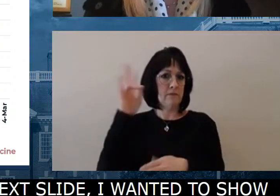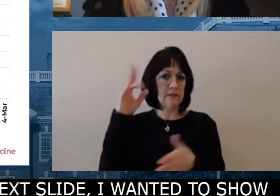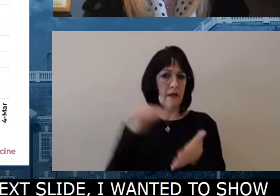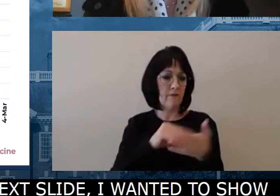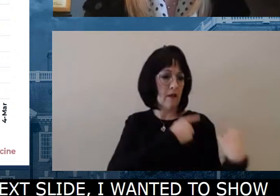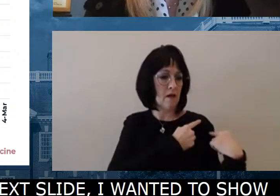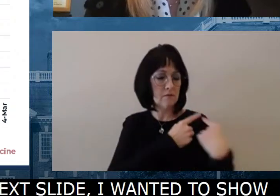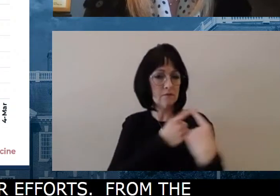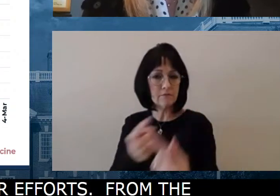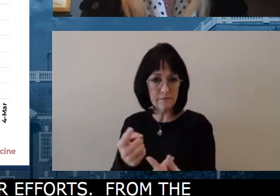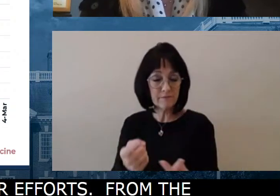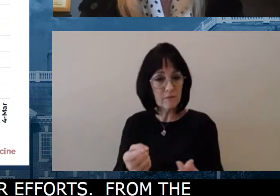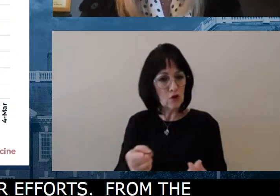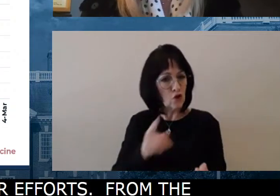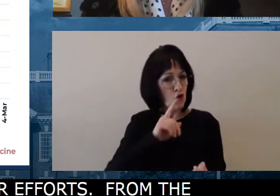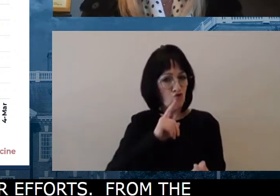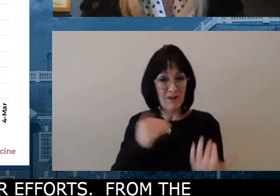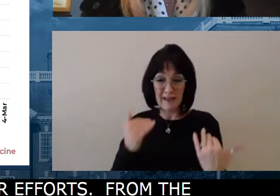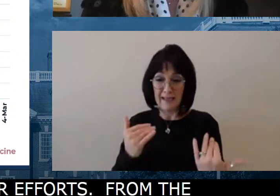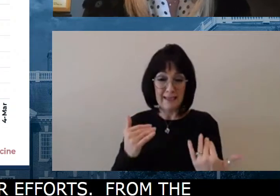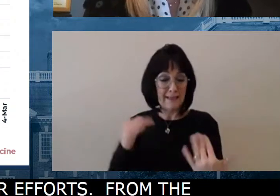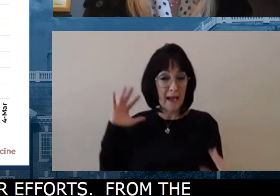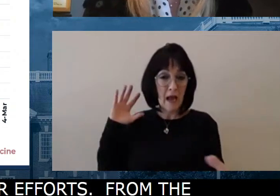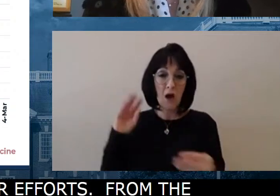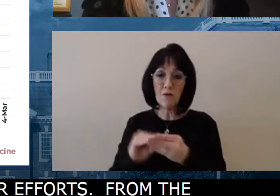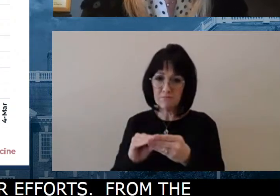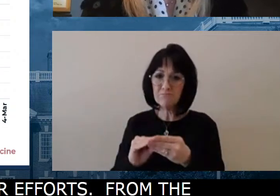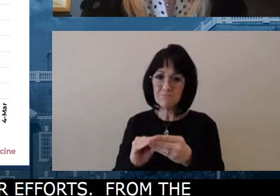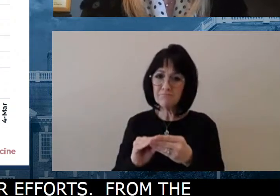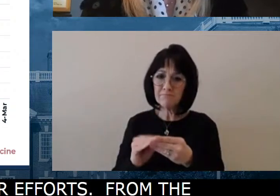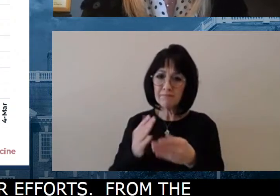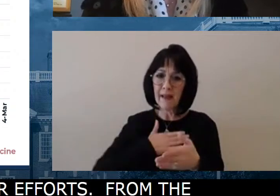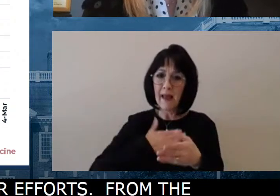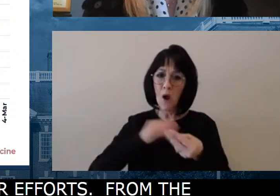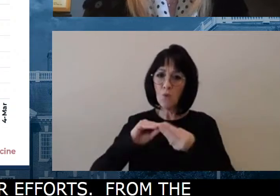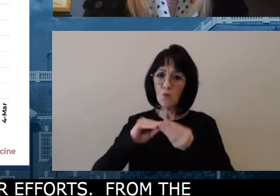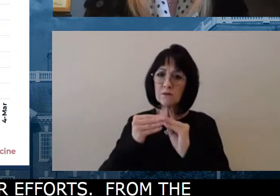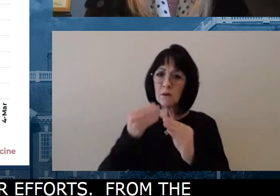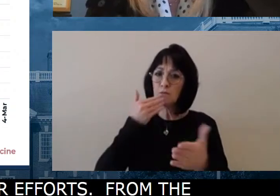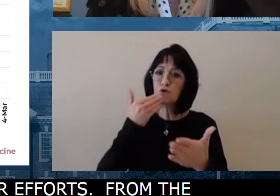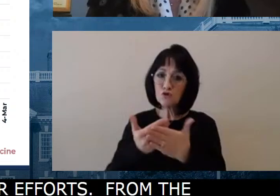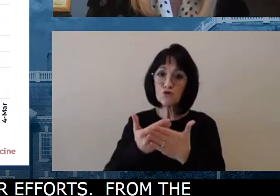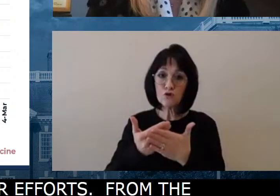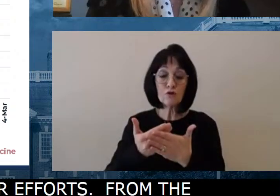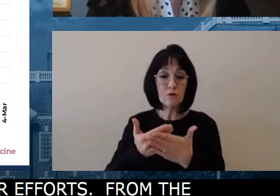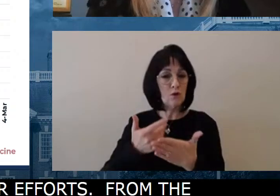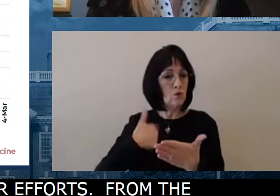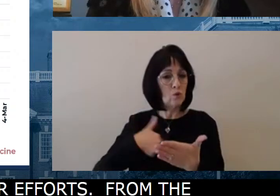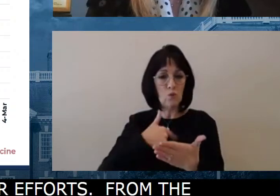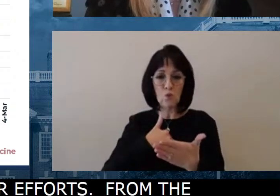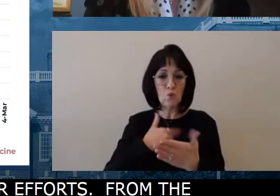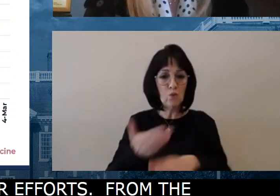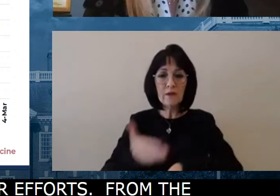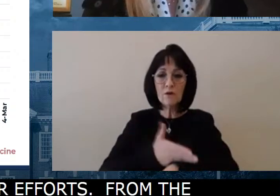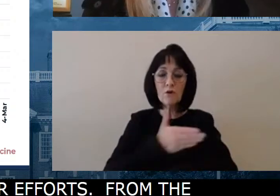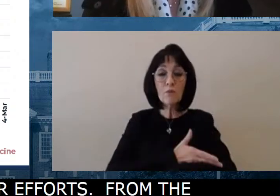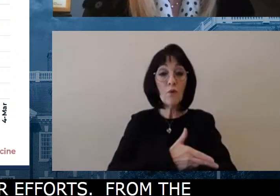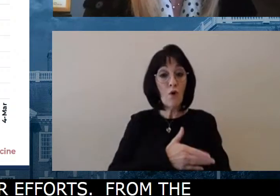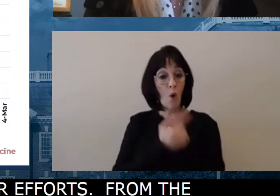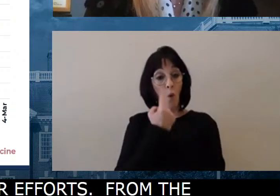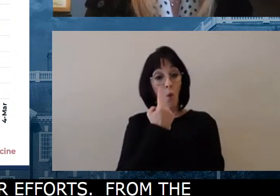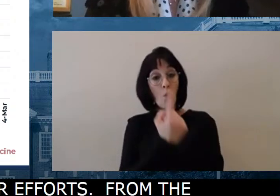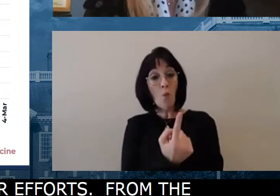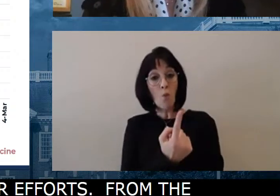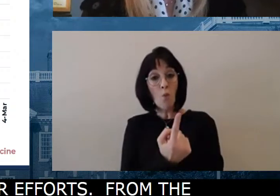individuals in Delaware. So we are ramping up our ability to vaccinate through many partners,